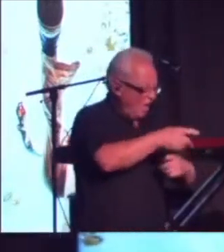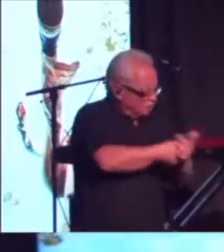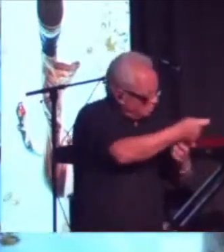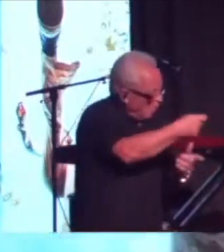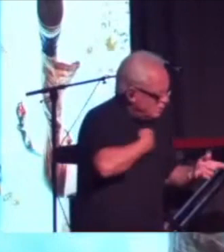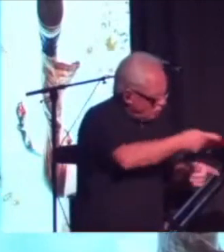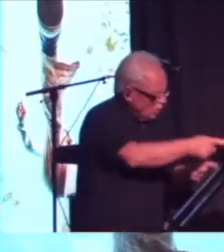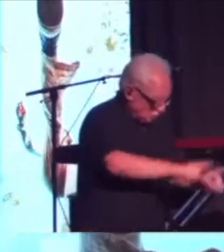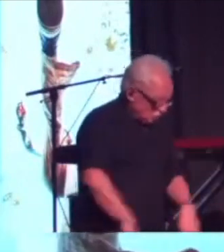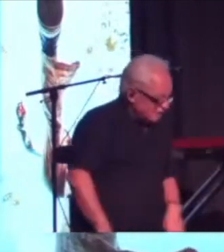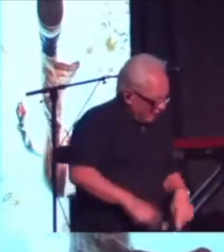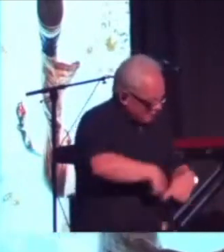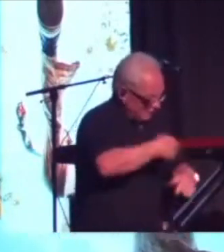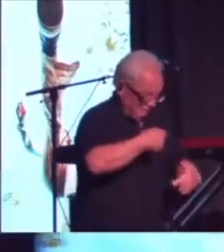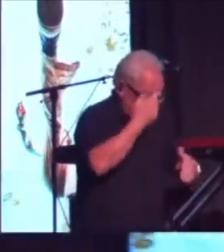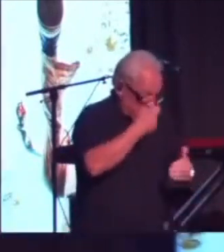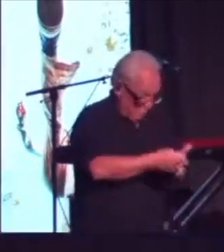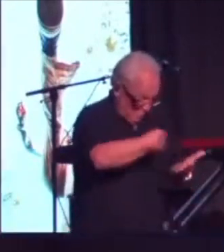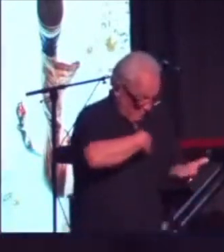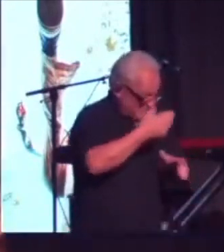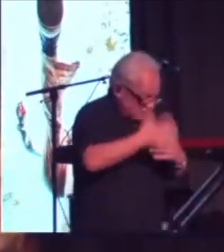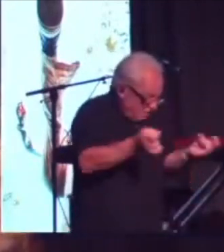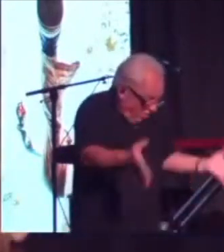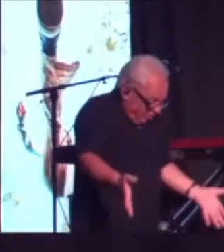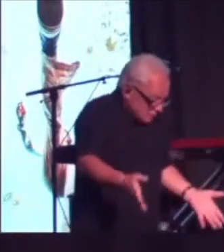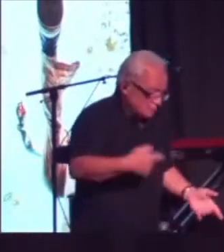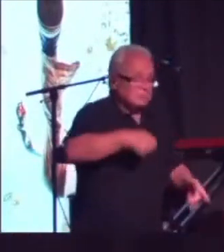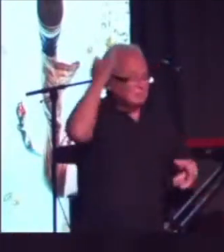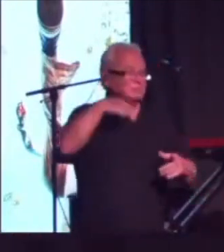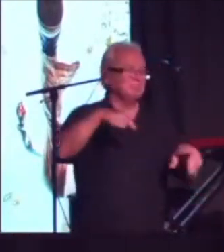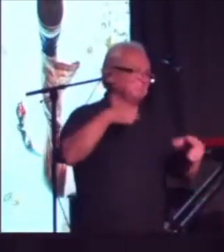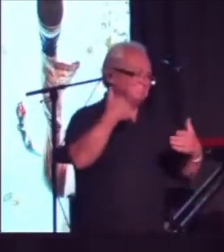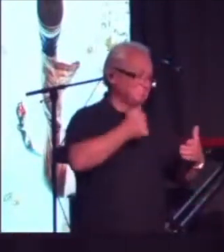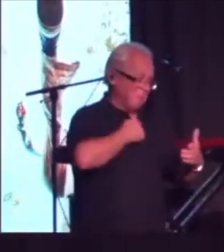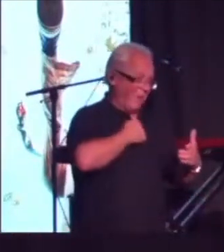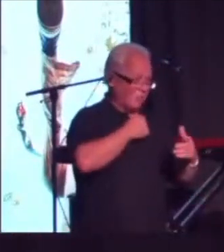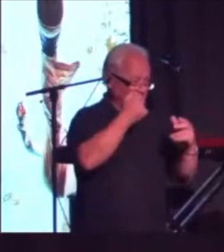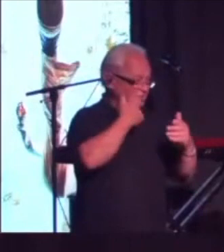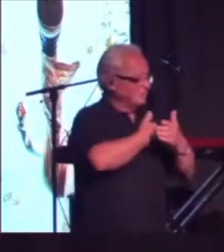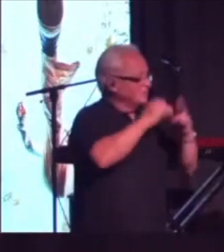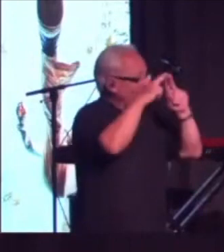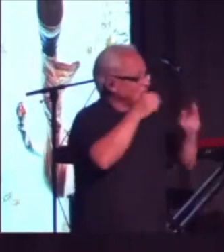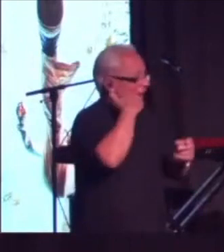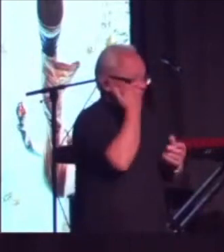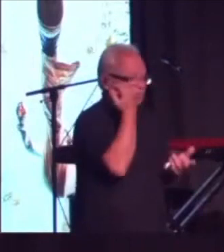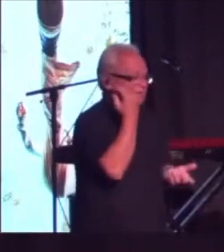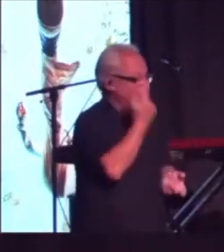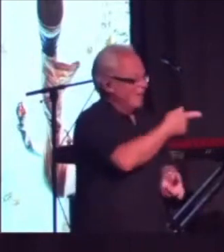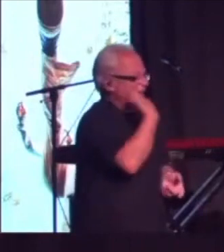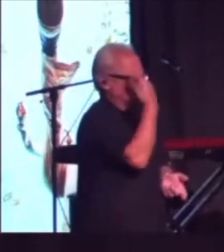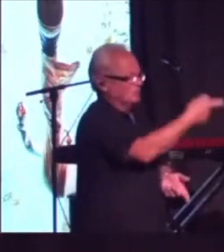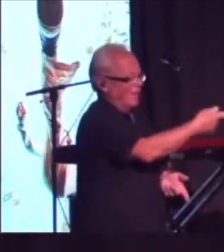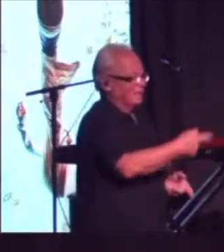I didn't get them. She got a new foundation brush and I didn't. That's our house on a daily basis. And there they're sitting. Sibling